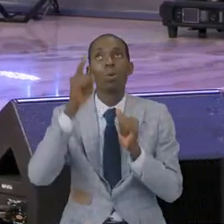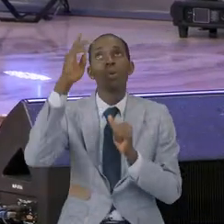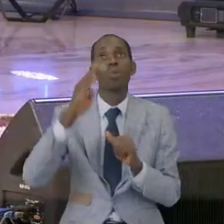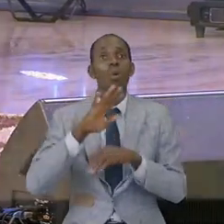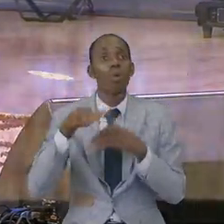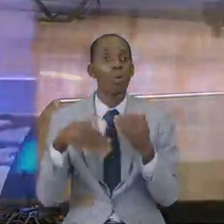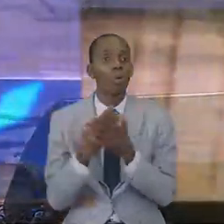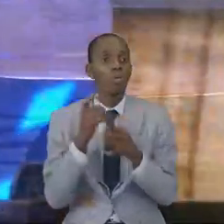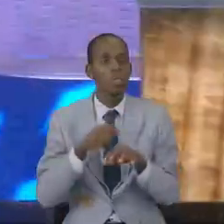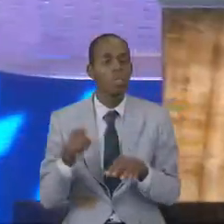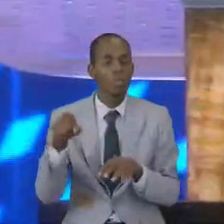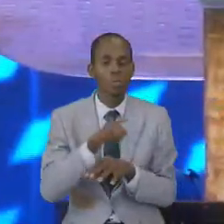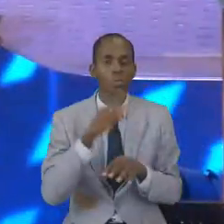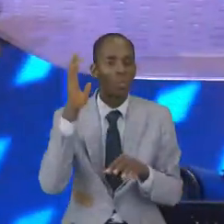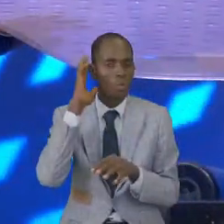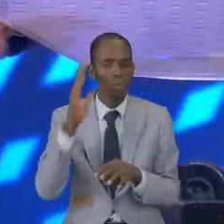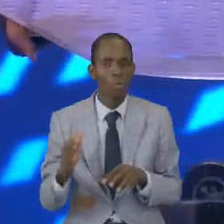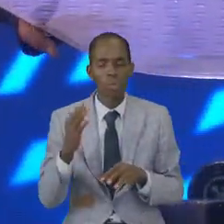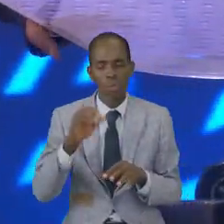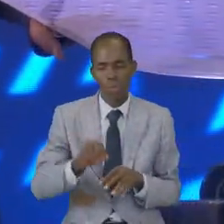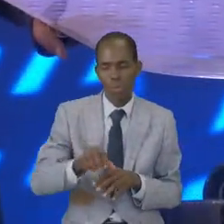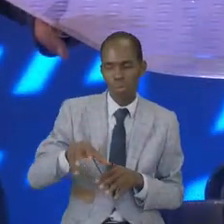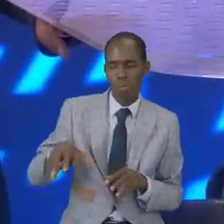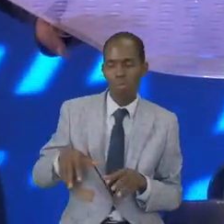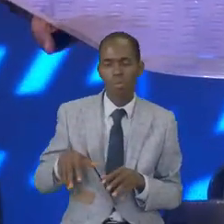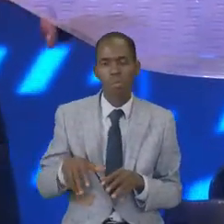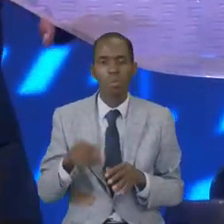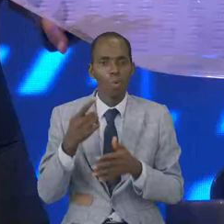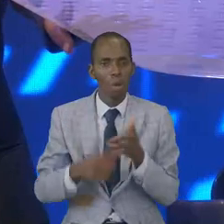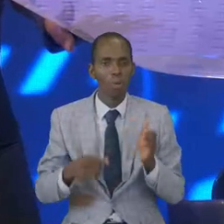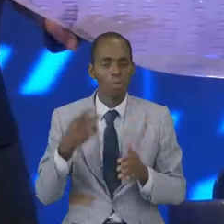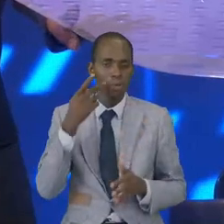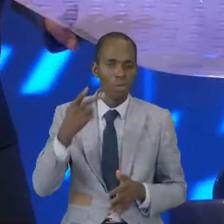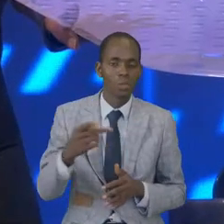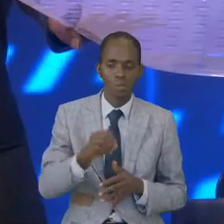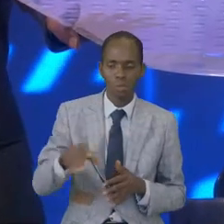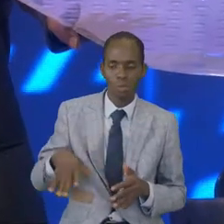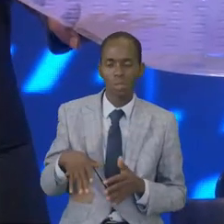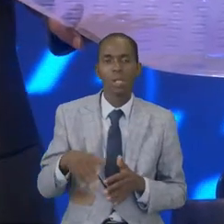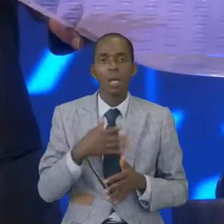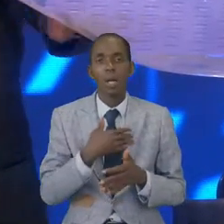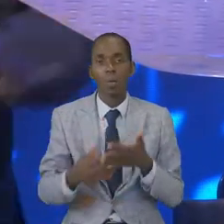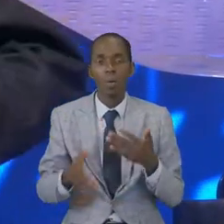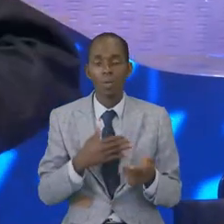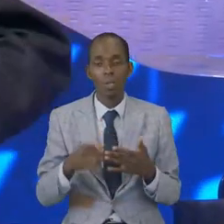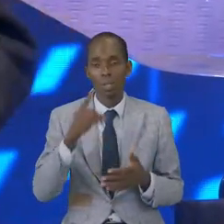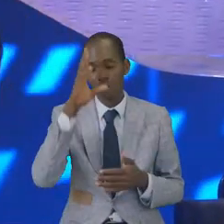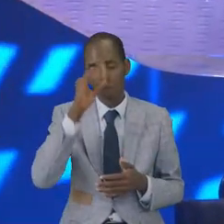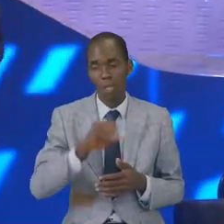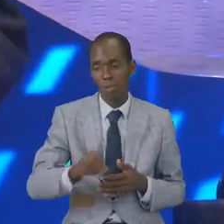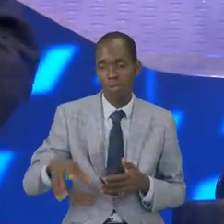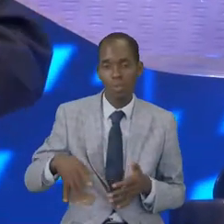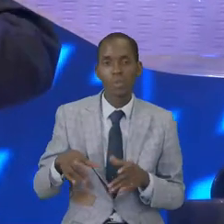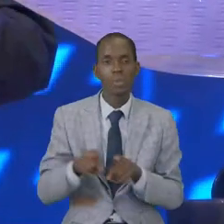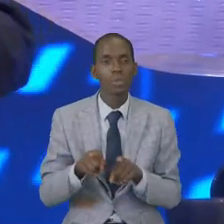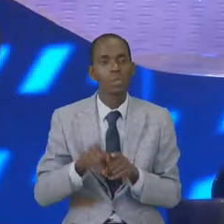they watch what they sow, because they know whatsoever a man soweth, that shall he also